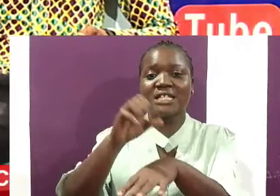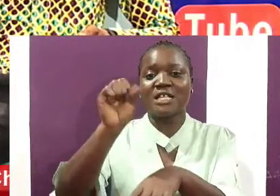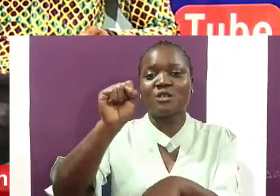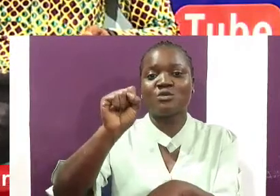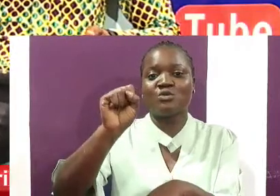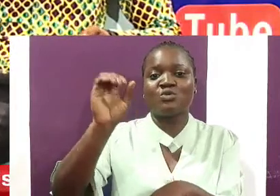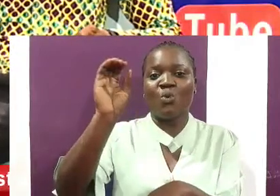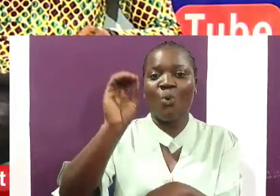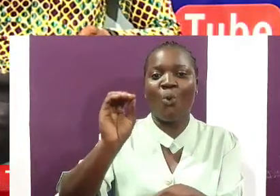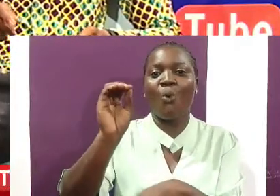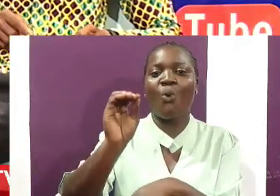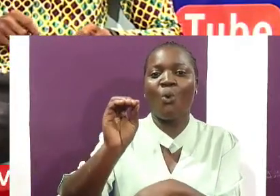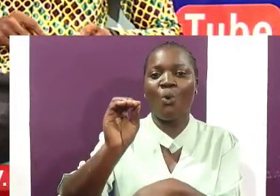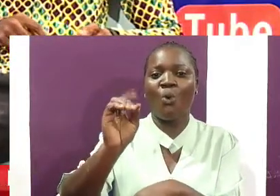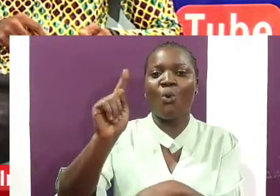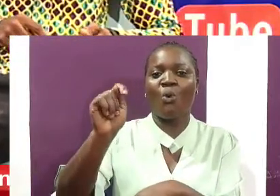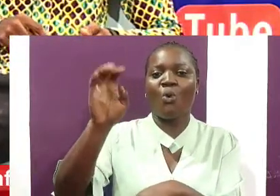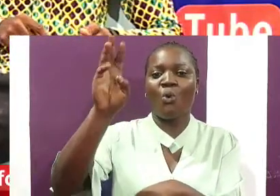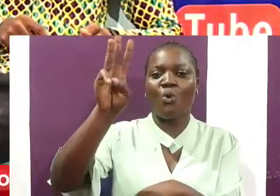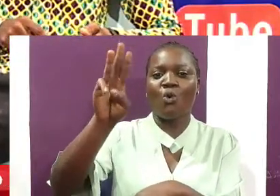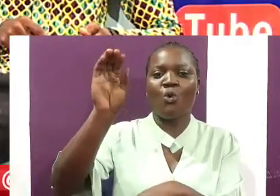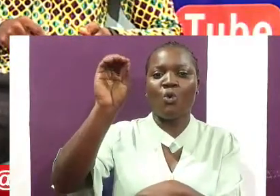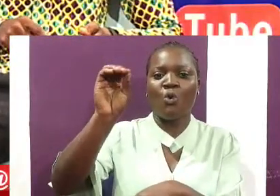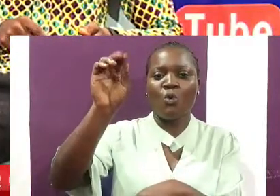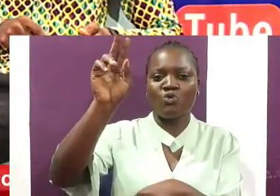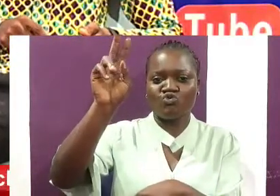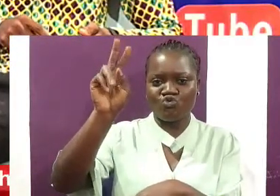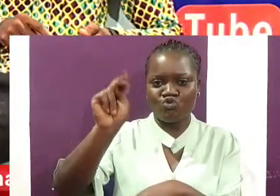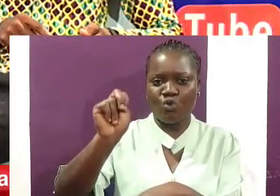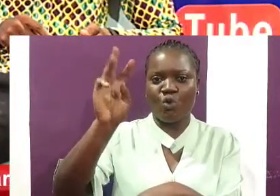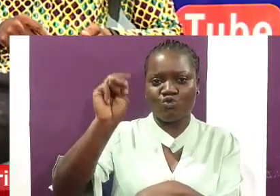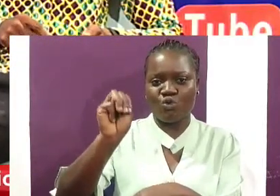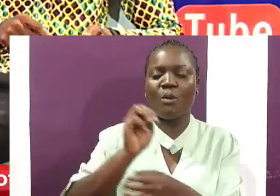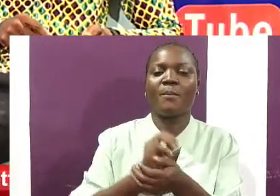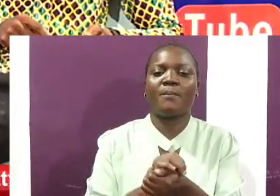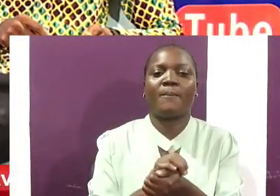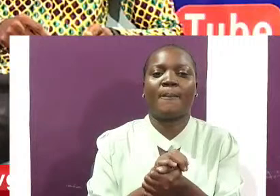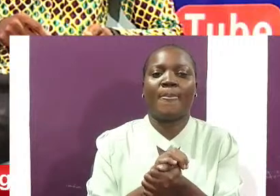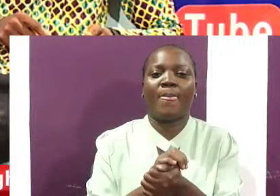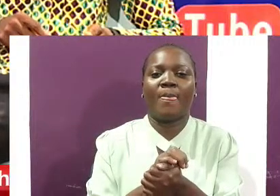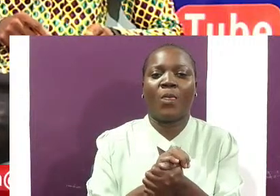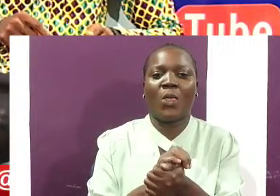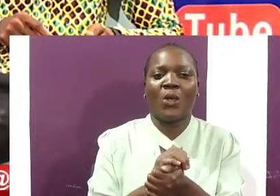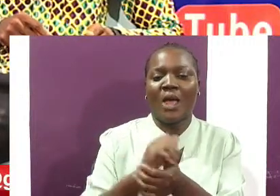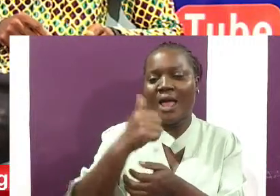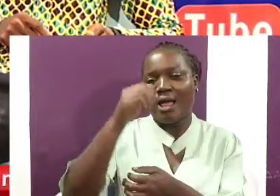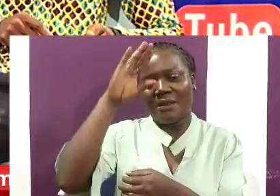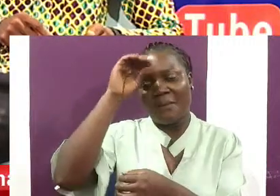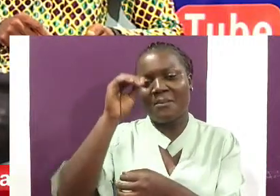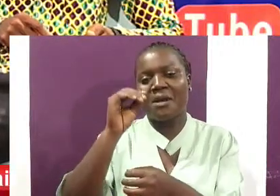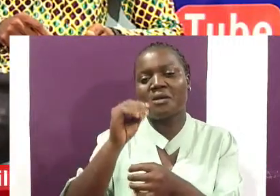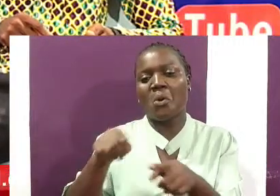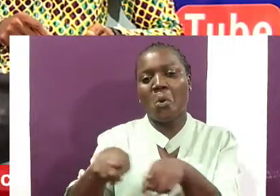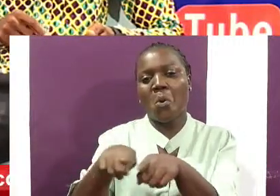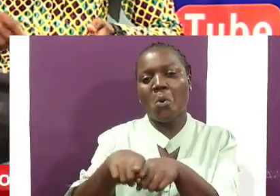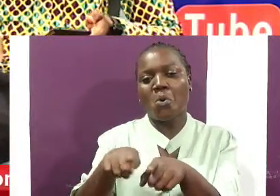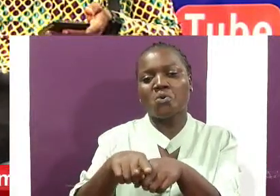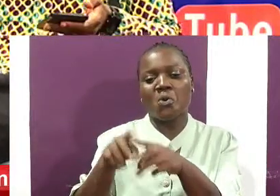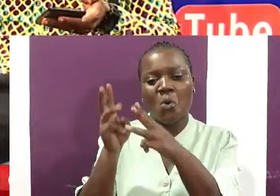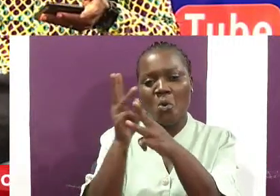gun. Hold your gun. Sotium. Ana Oshé. Ana Austin so Oshé of Maryland. Okay. Ana Cincinnati for so